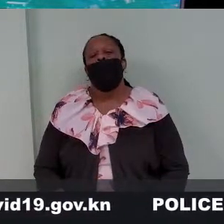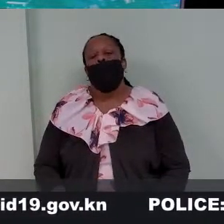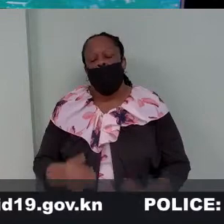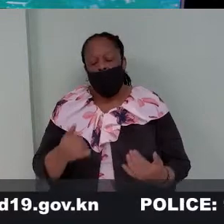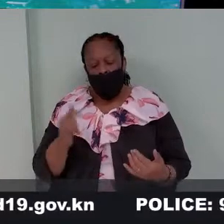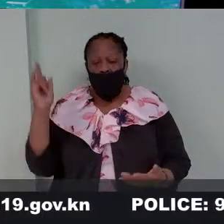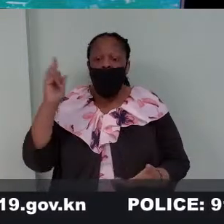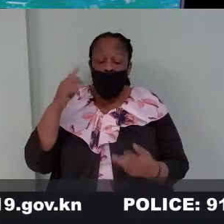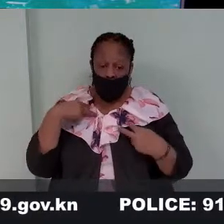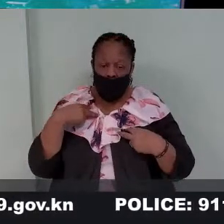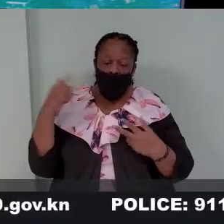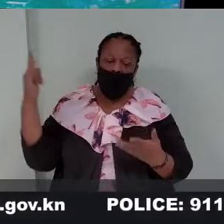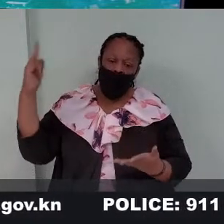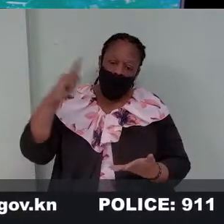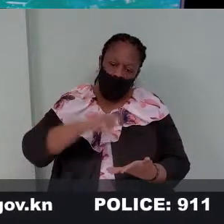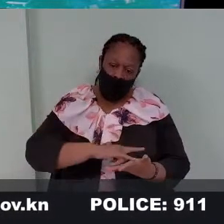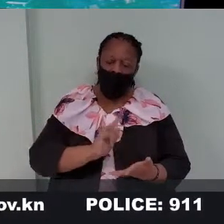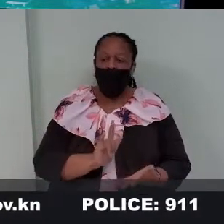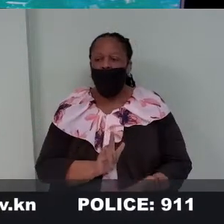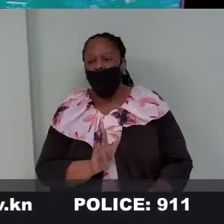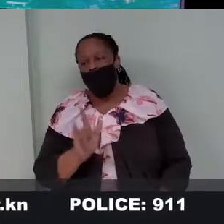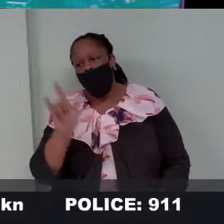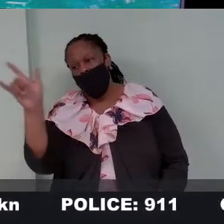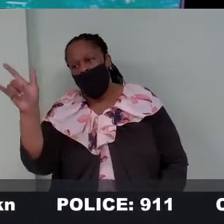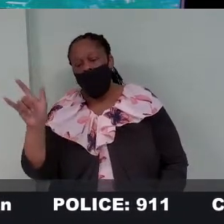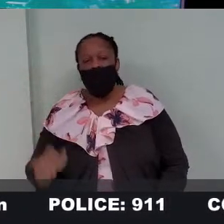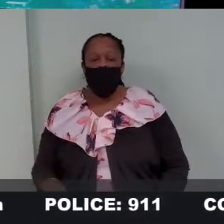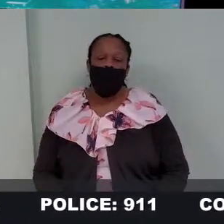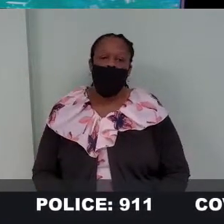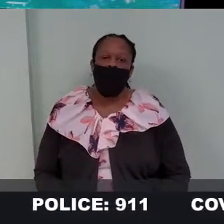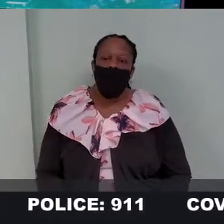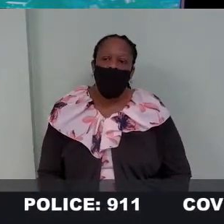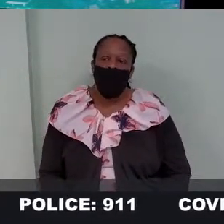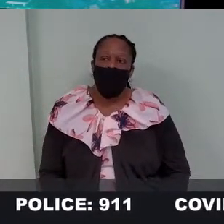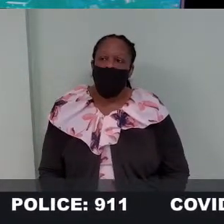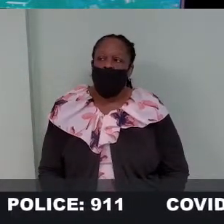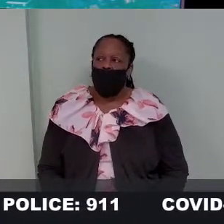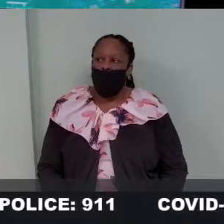42 inbound, 42 outbound